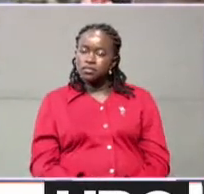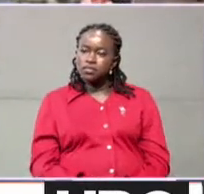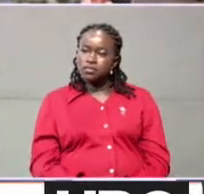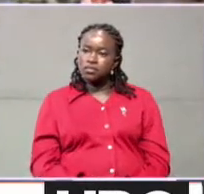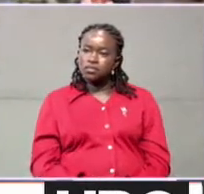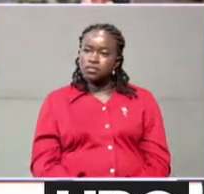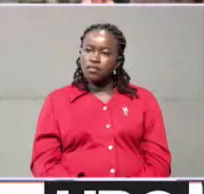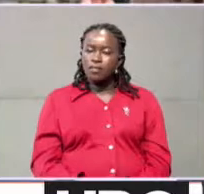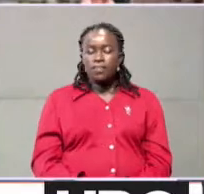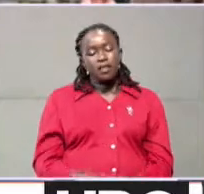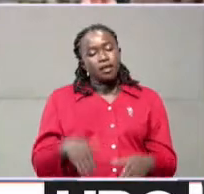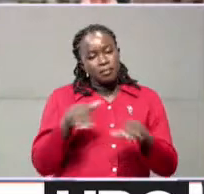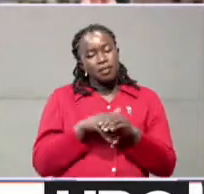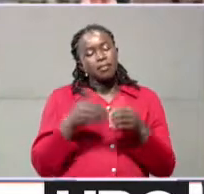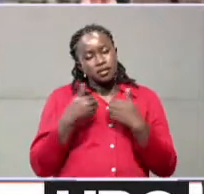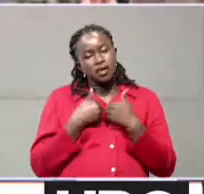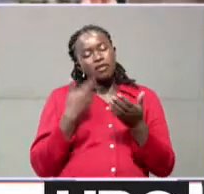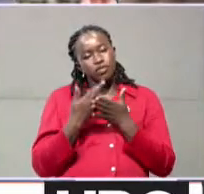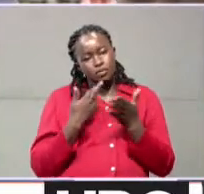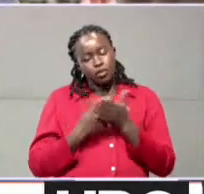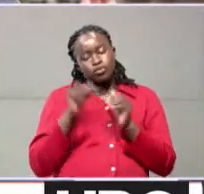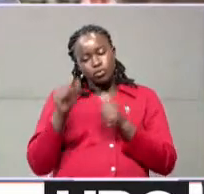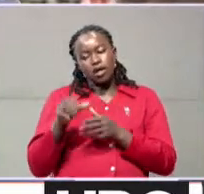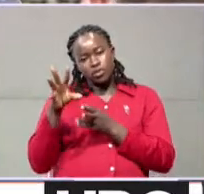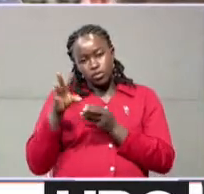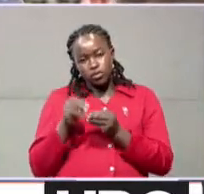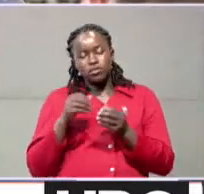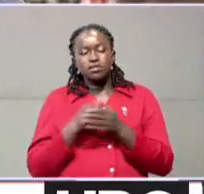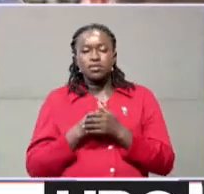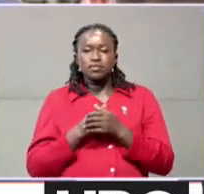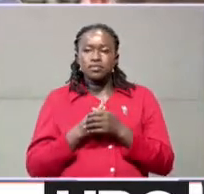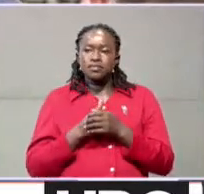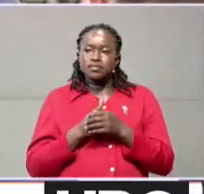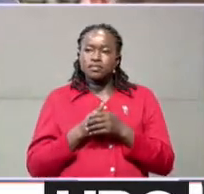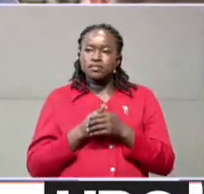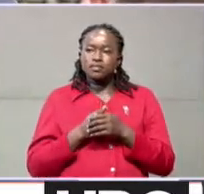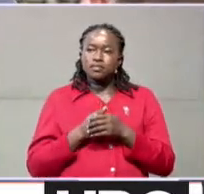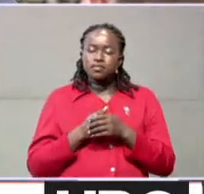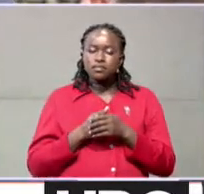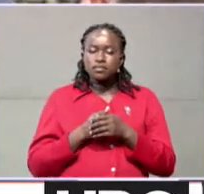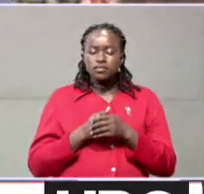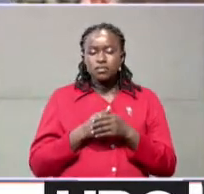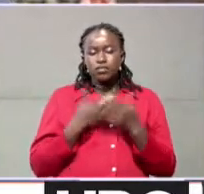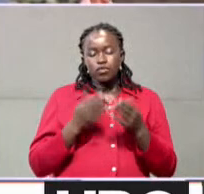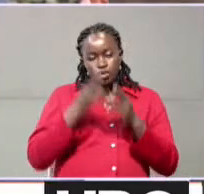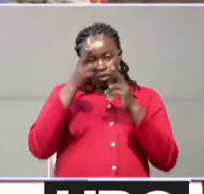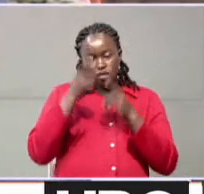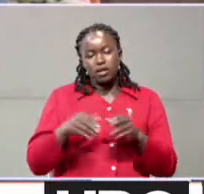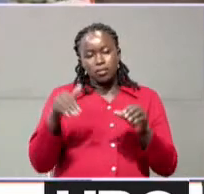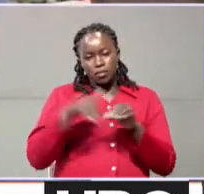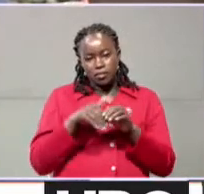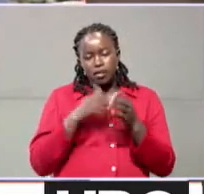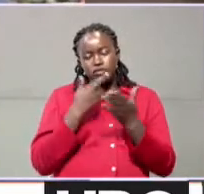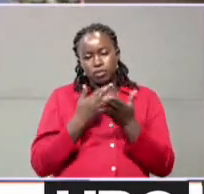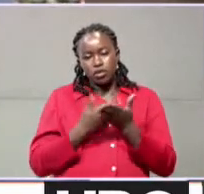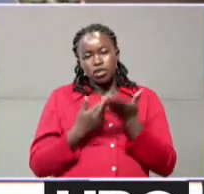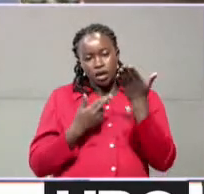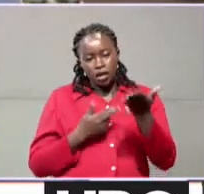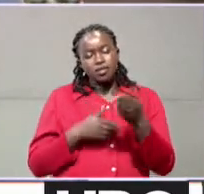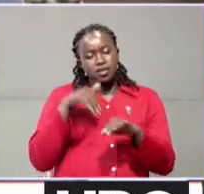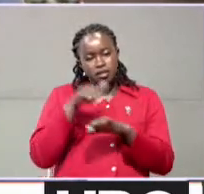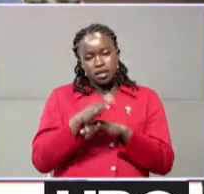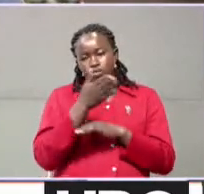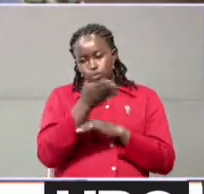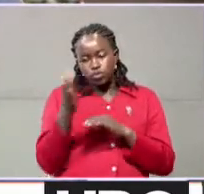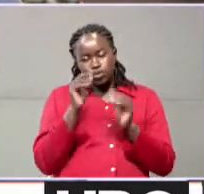members have reports so you can conclude okay thank you i know they need to honor members the report is there it is uploaded you can